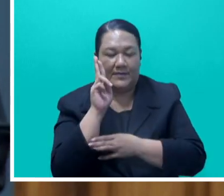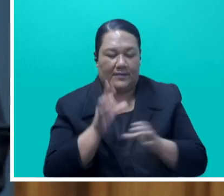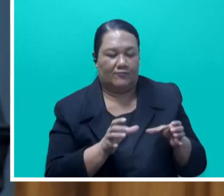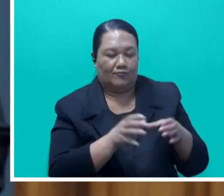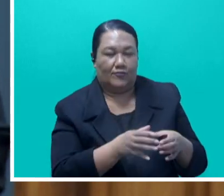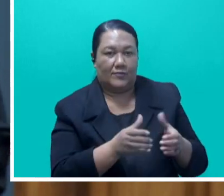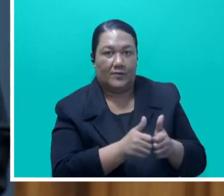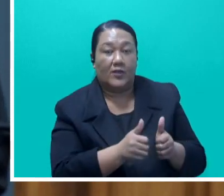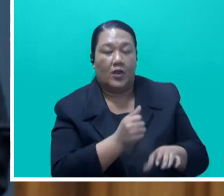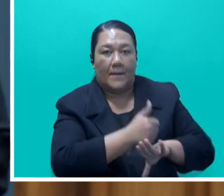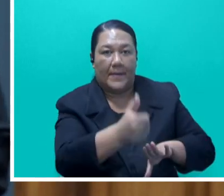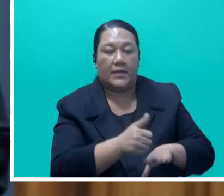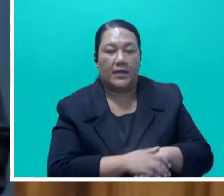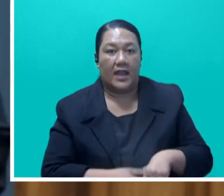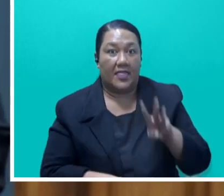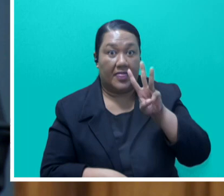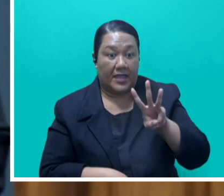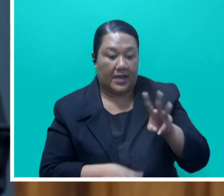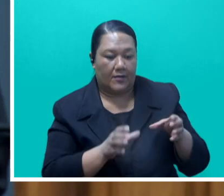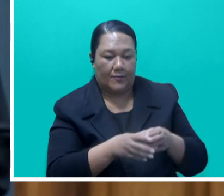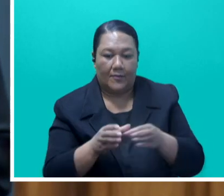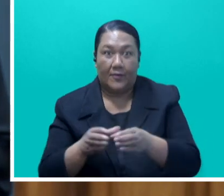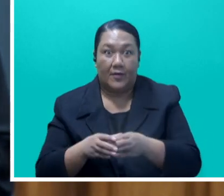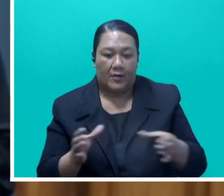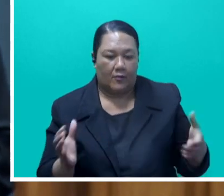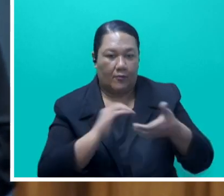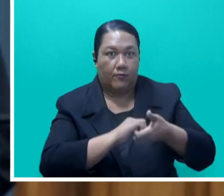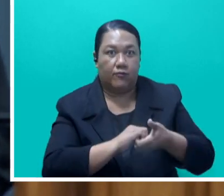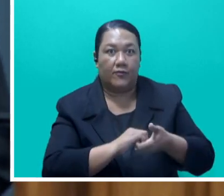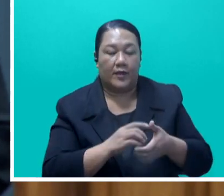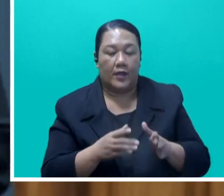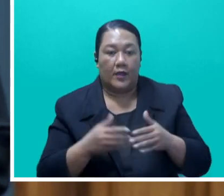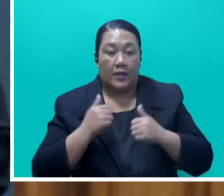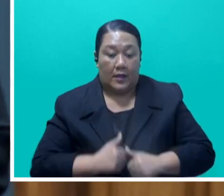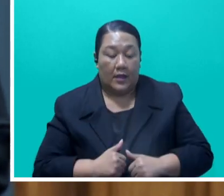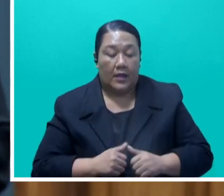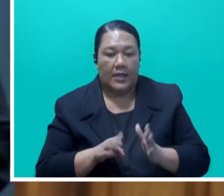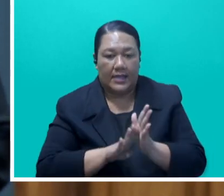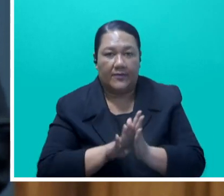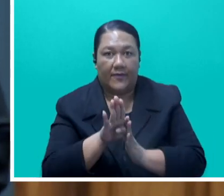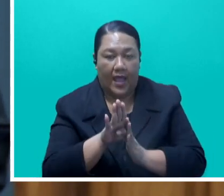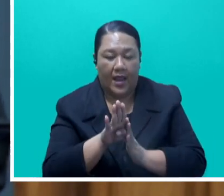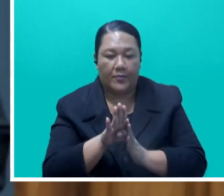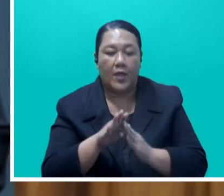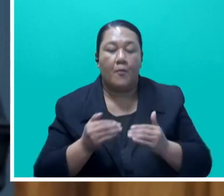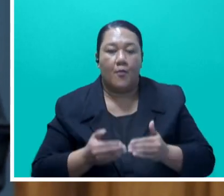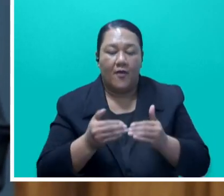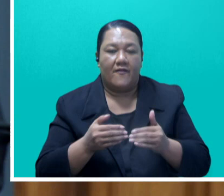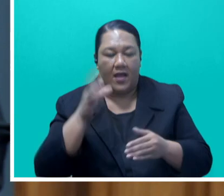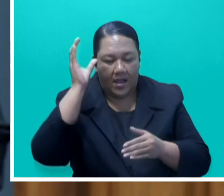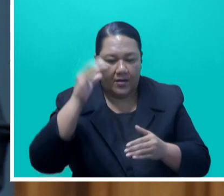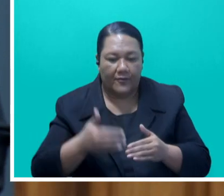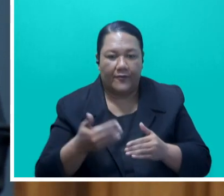Necessary formation of the 3 political parties to help, heal, develop, and move our country forward. The People's Alliance Party, the